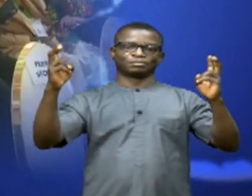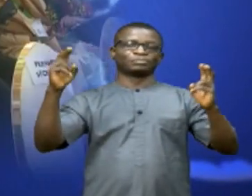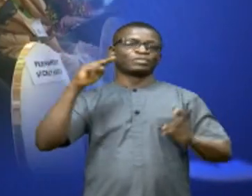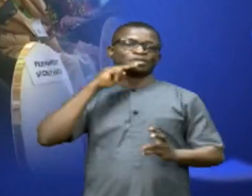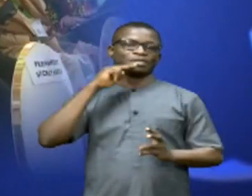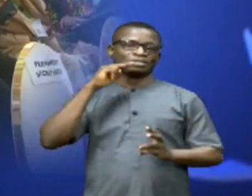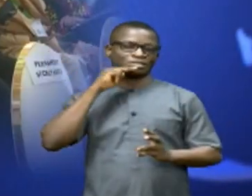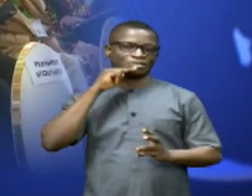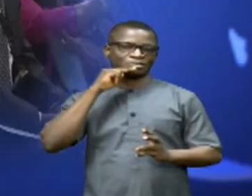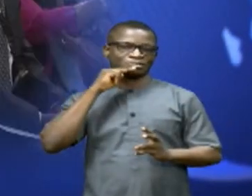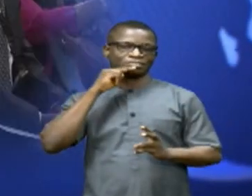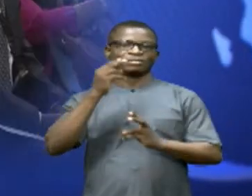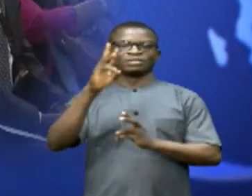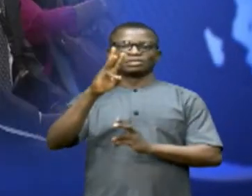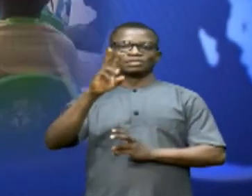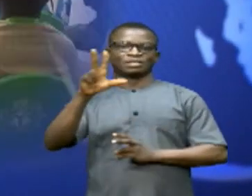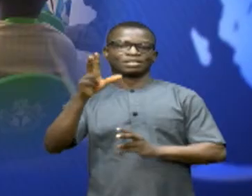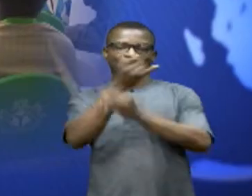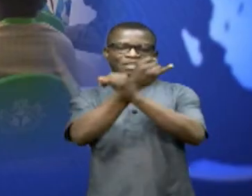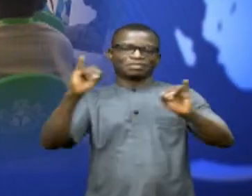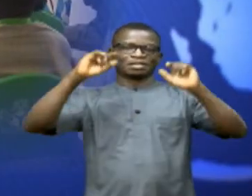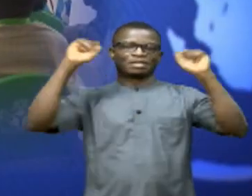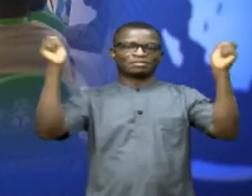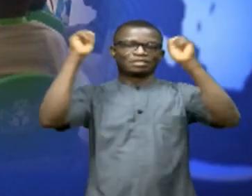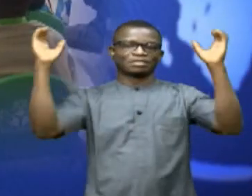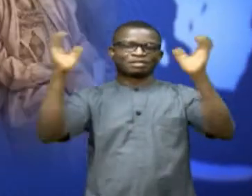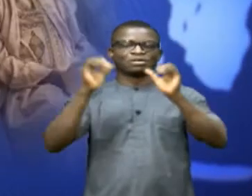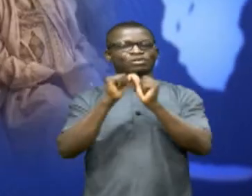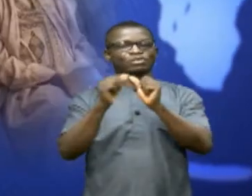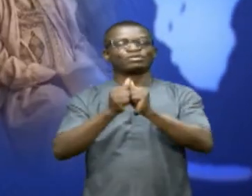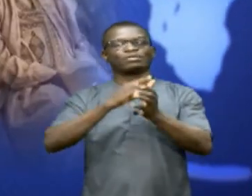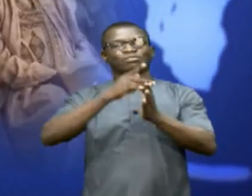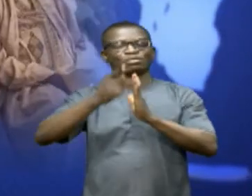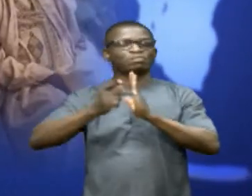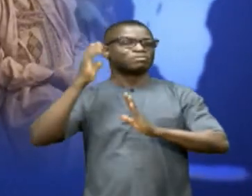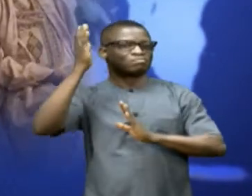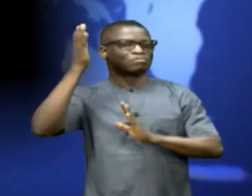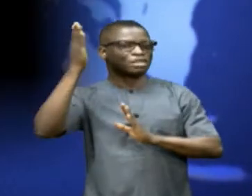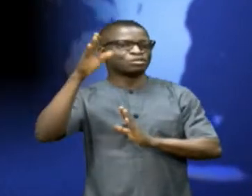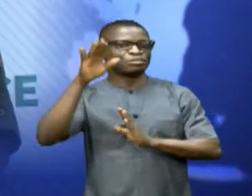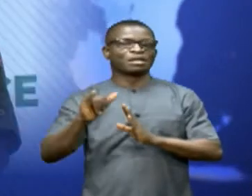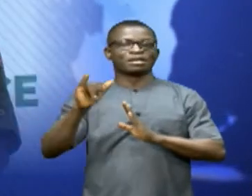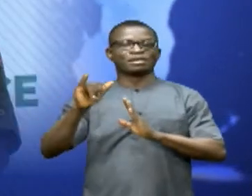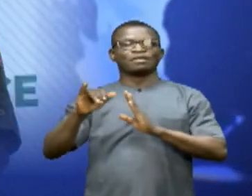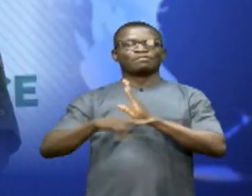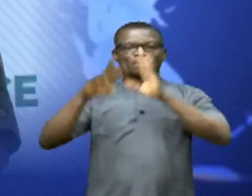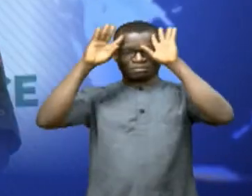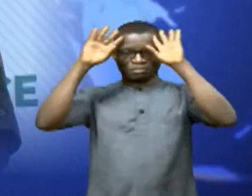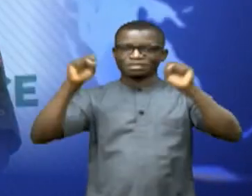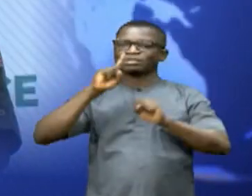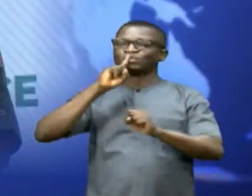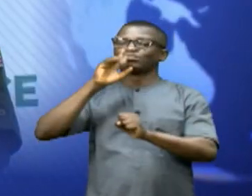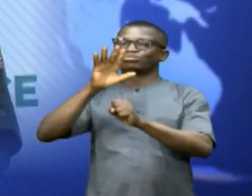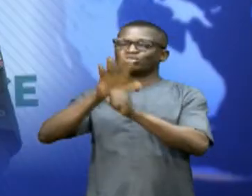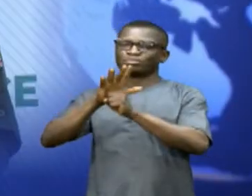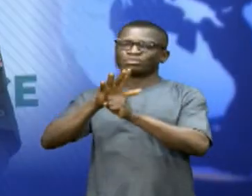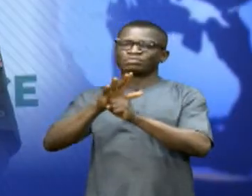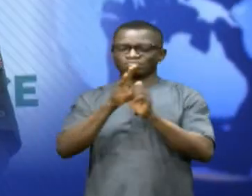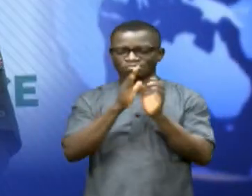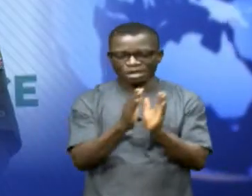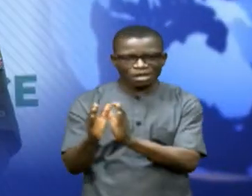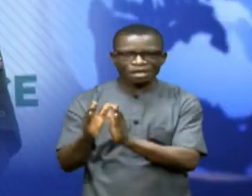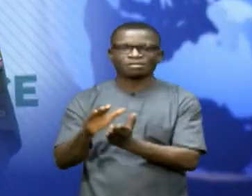Nigeria's 63rd independence anniversary celebration continues with public lecture. Vice President Shettima Shaw of modalities